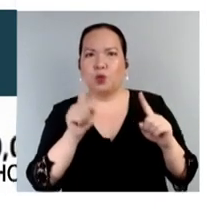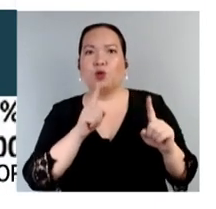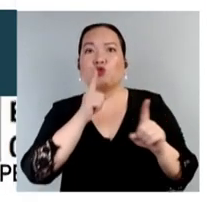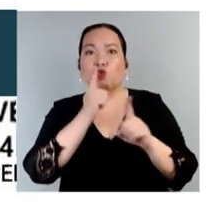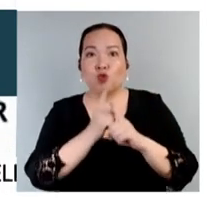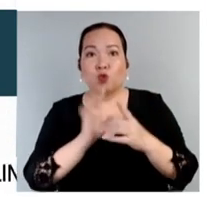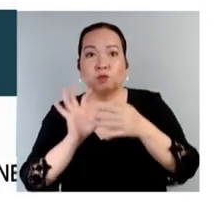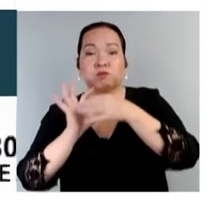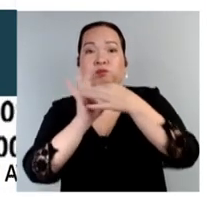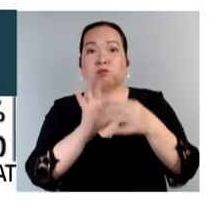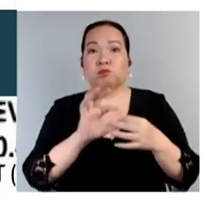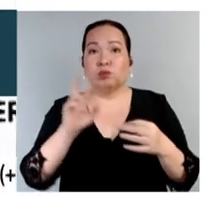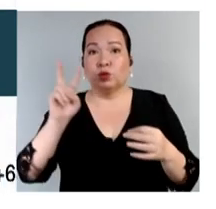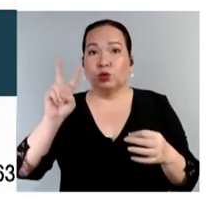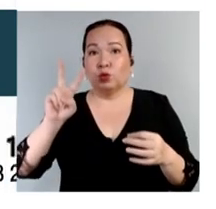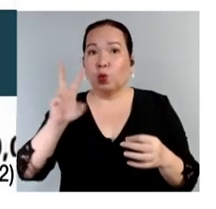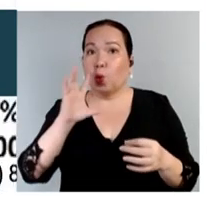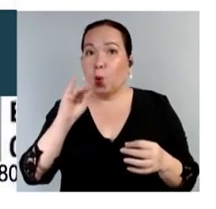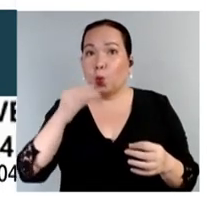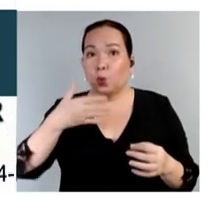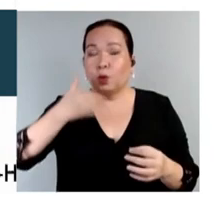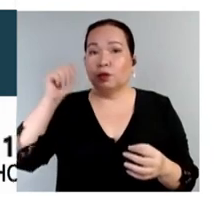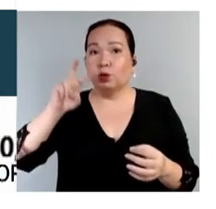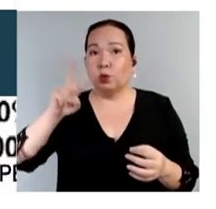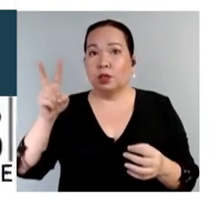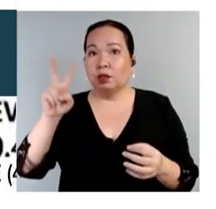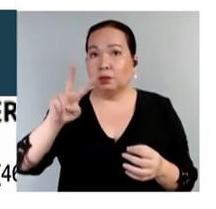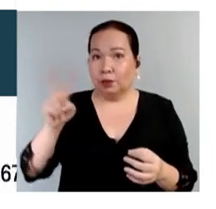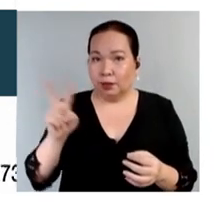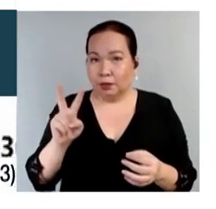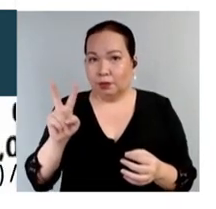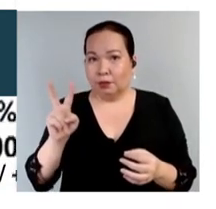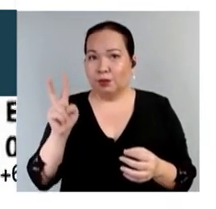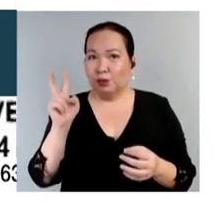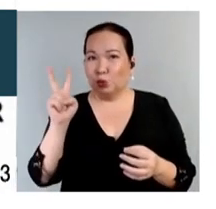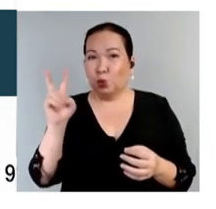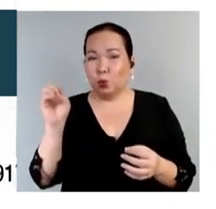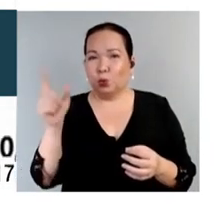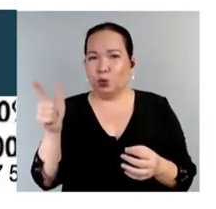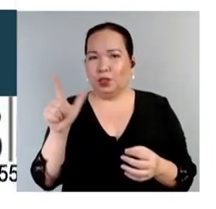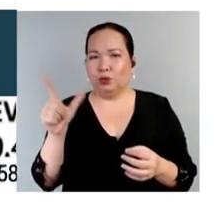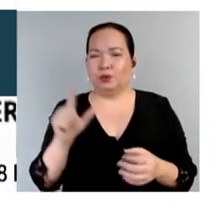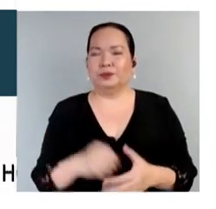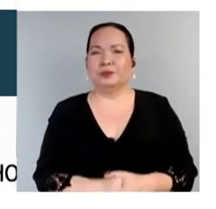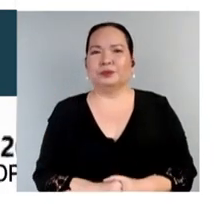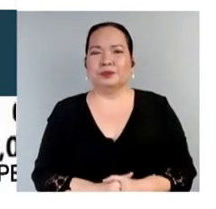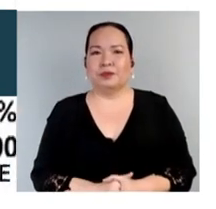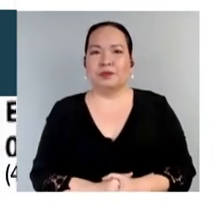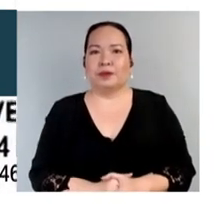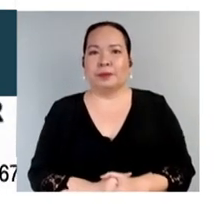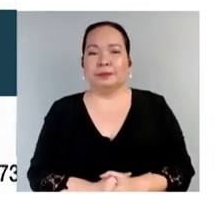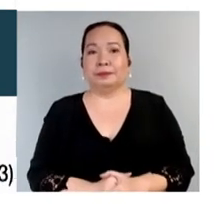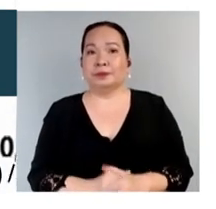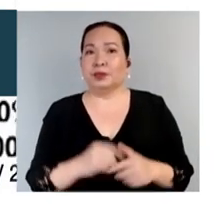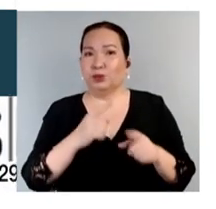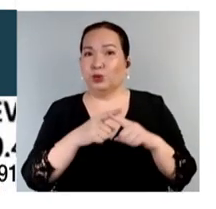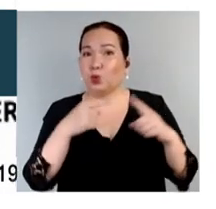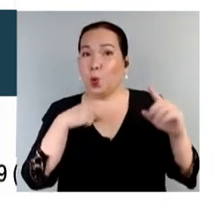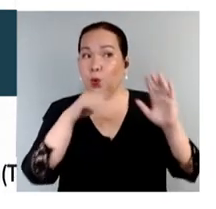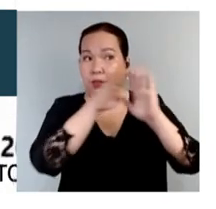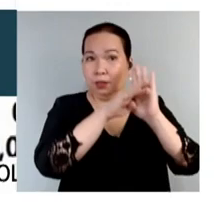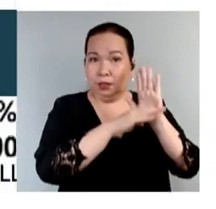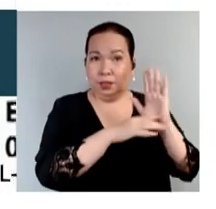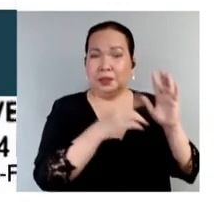first place, we're not even sure of the final list of candidates. Everyone has a good chance. I'd like